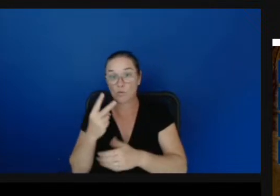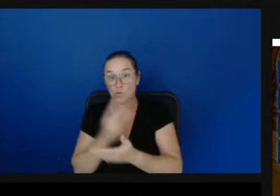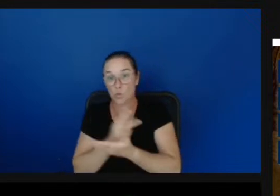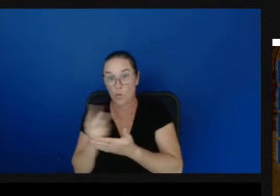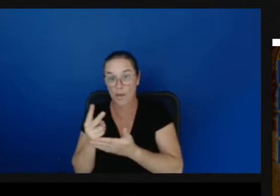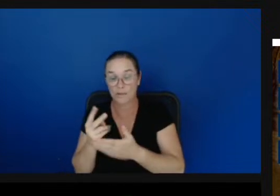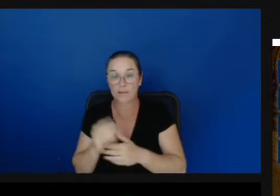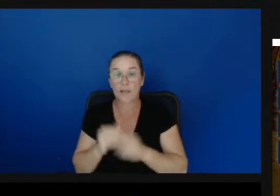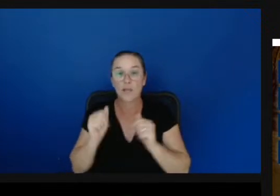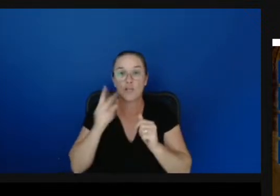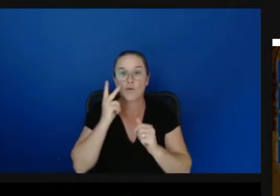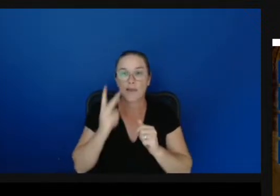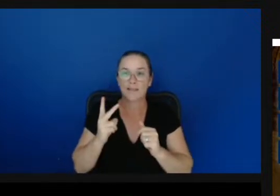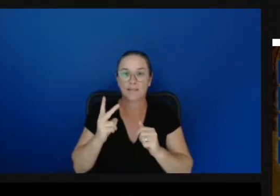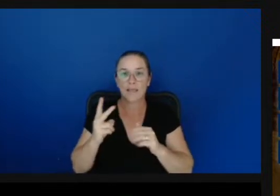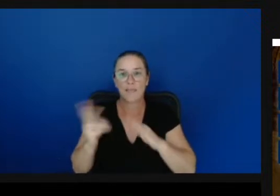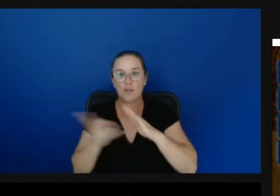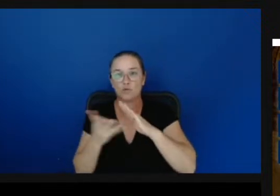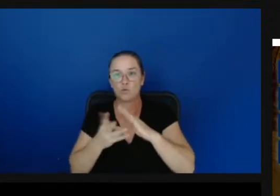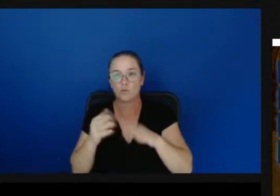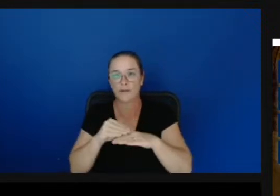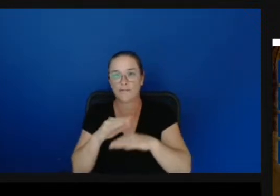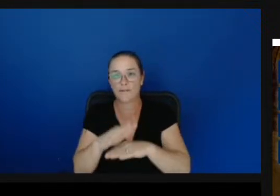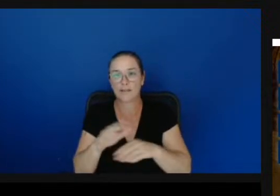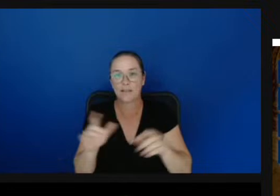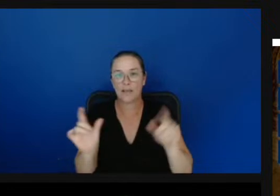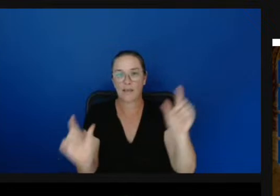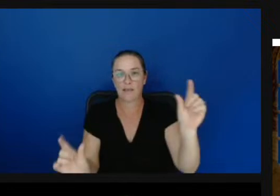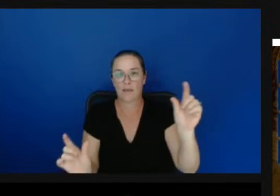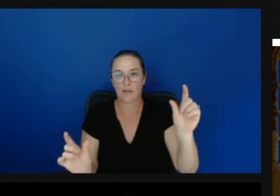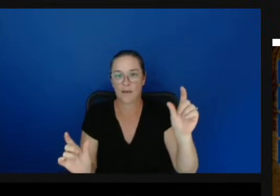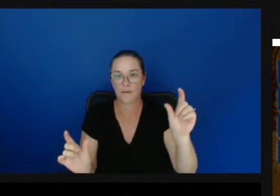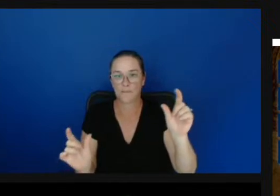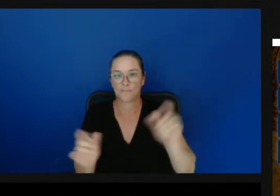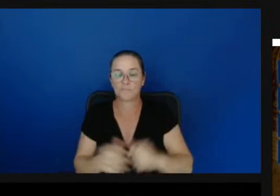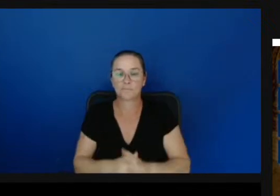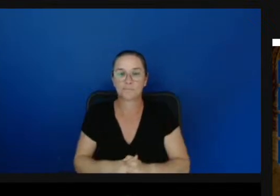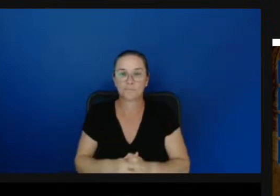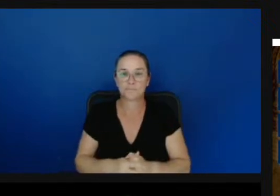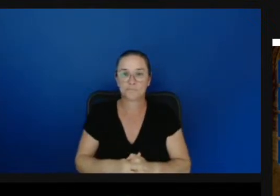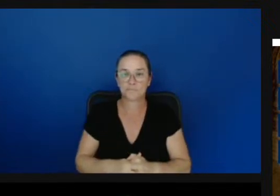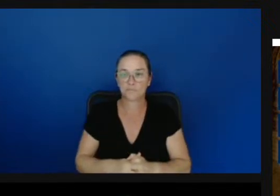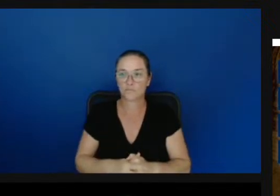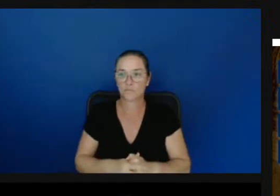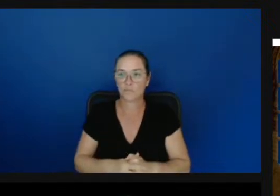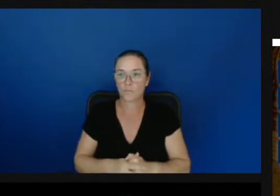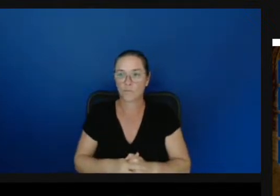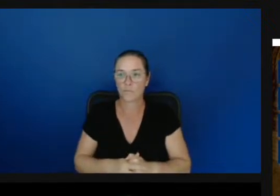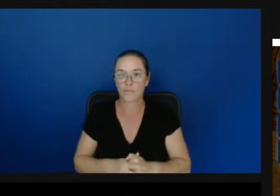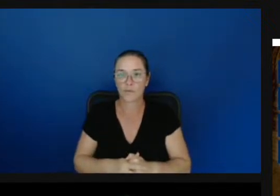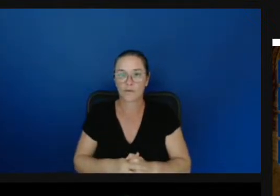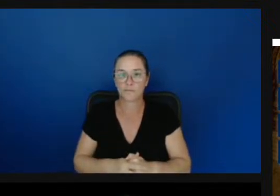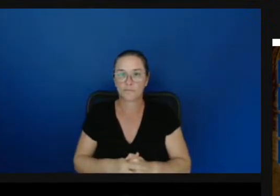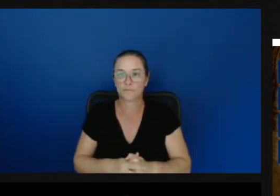affecting the margins rather than the center here, right? The middle part any edges there.